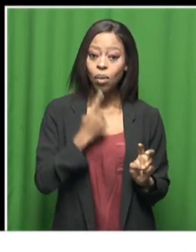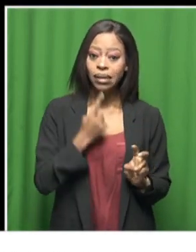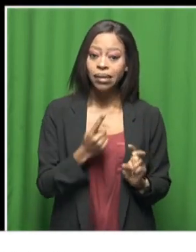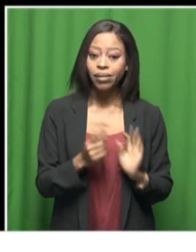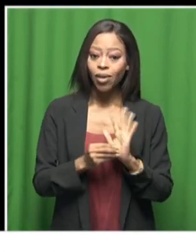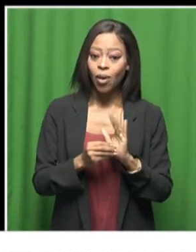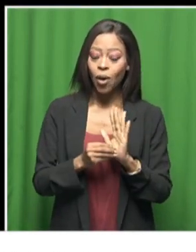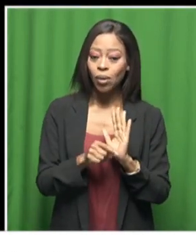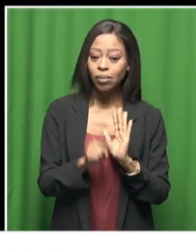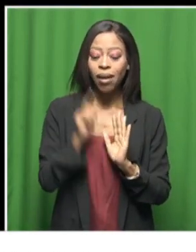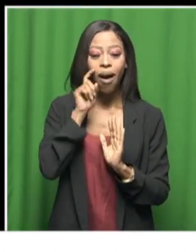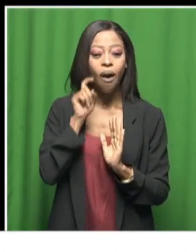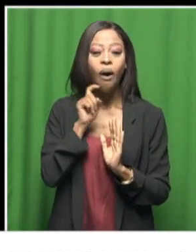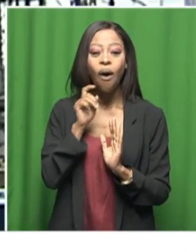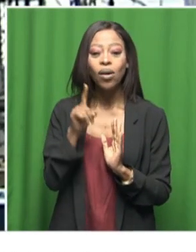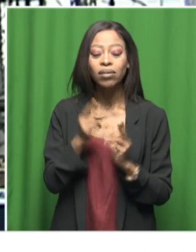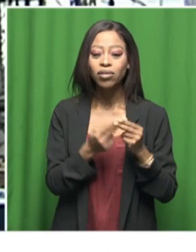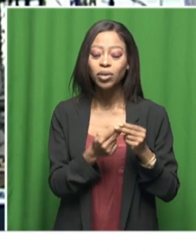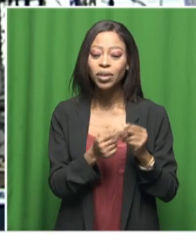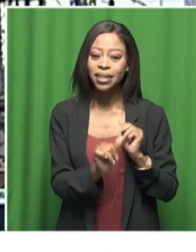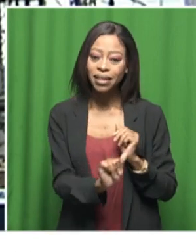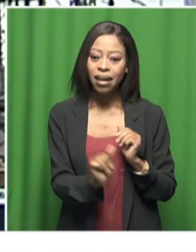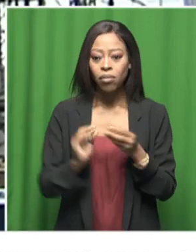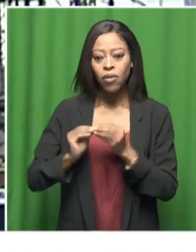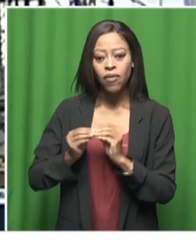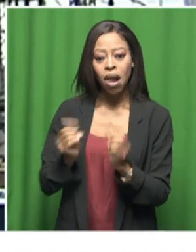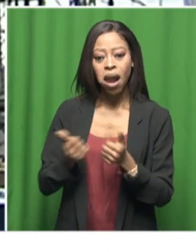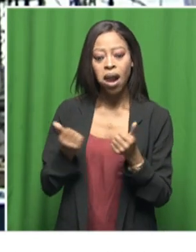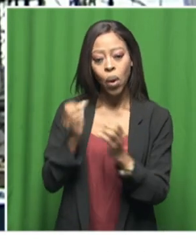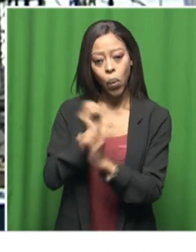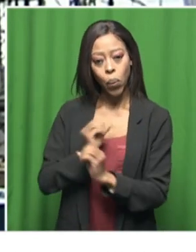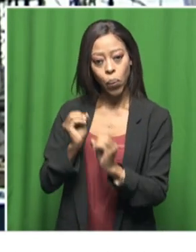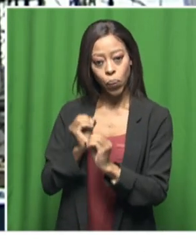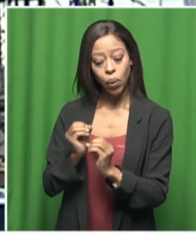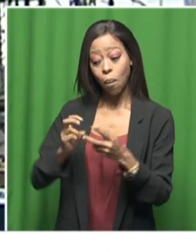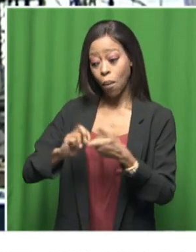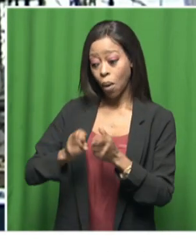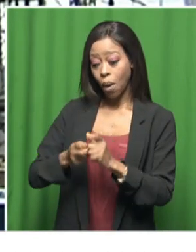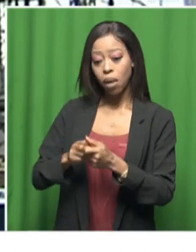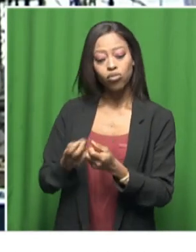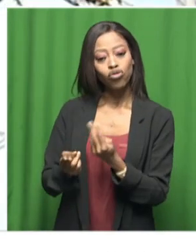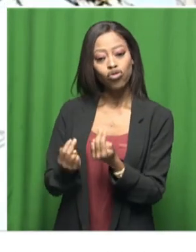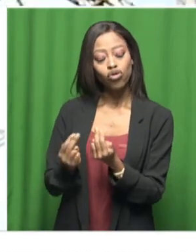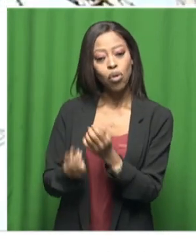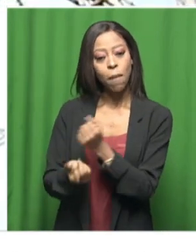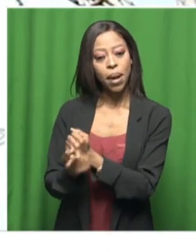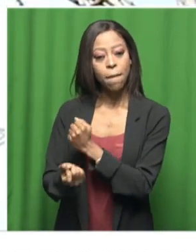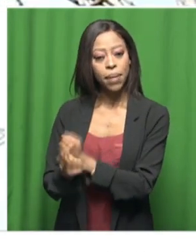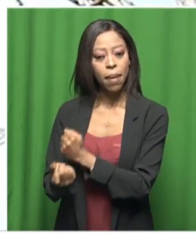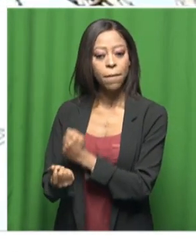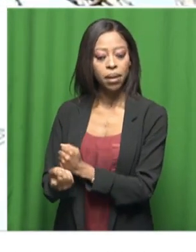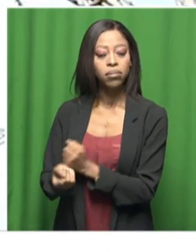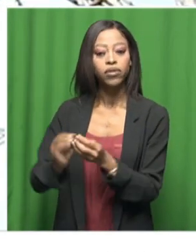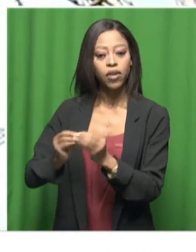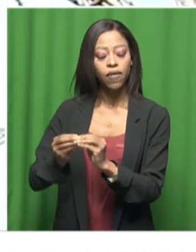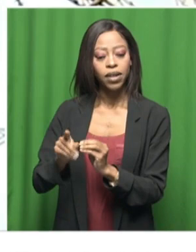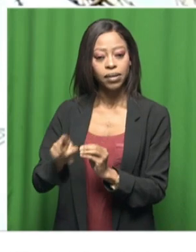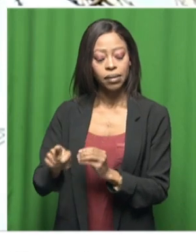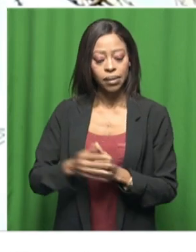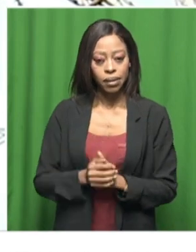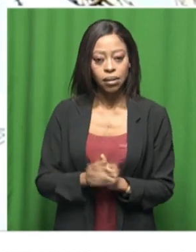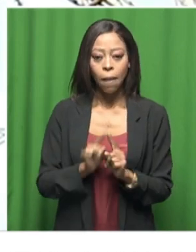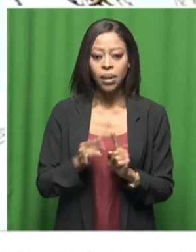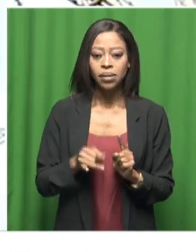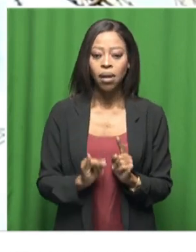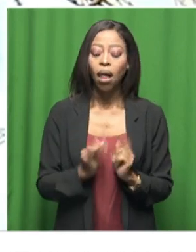coal fleet is old and has not been well maintained, and new problems are continuously discovered during maintenance. However,